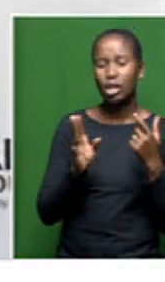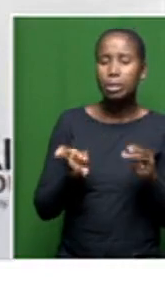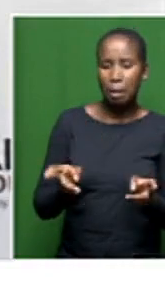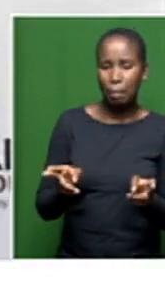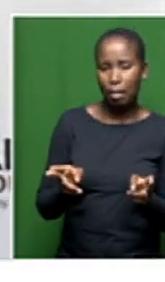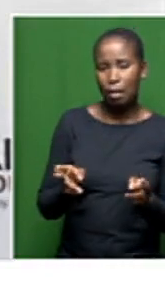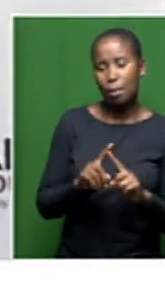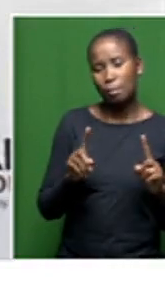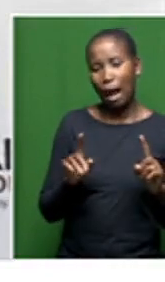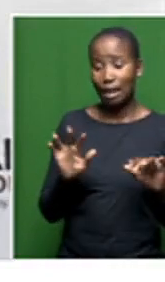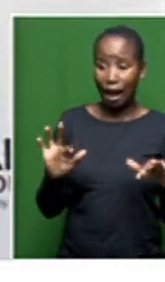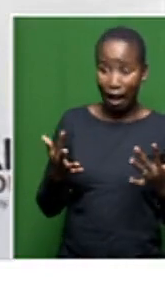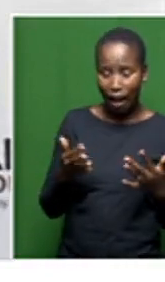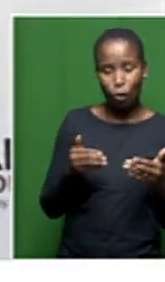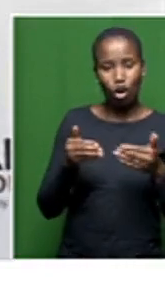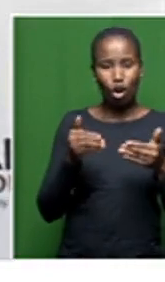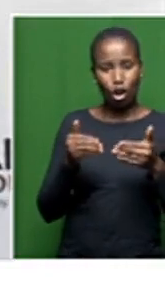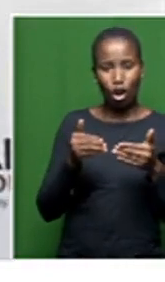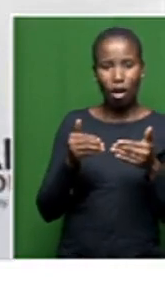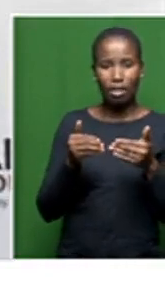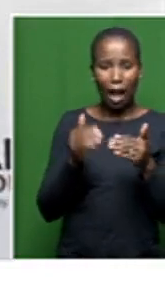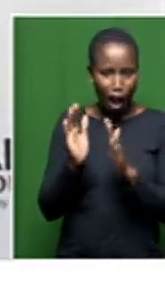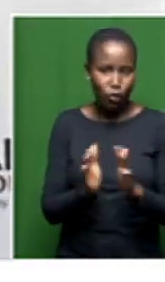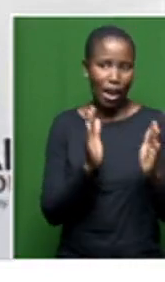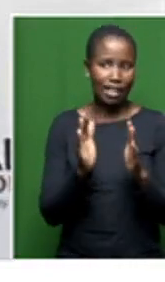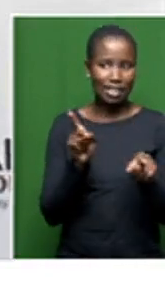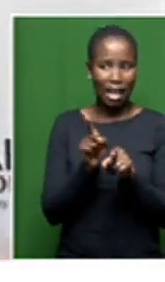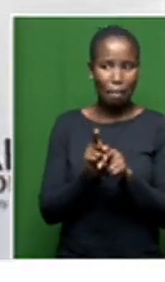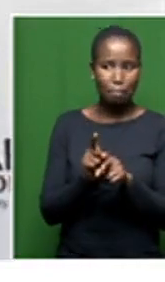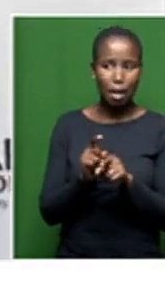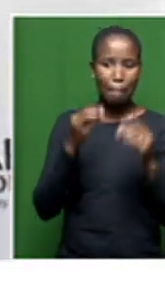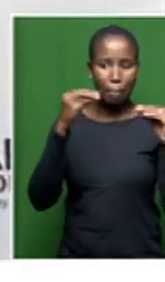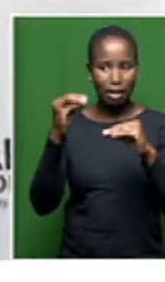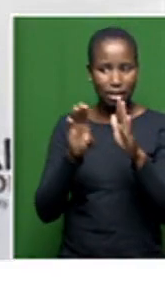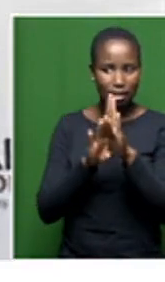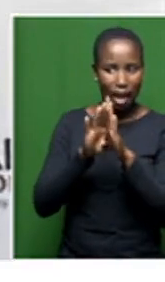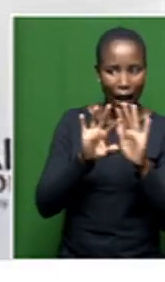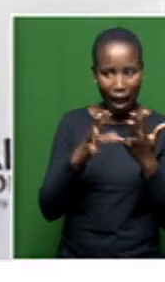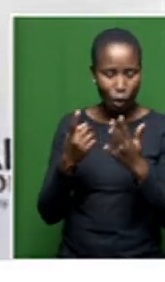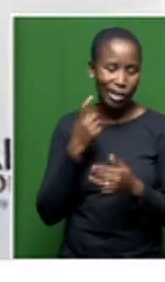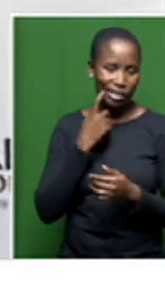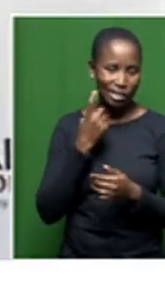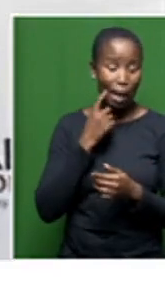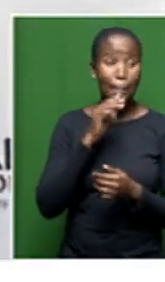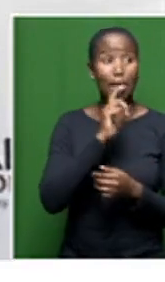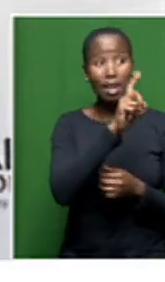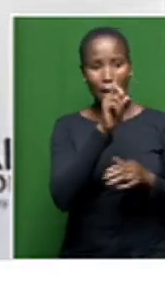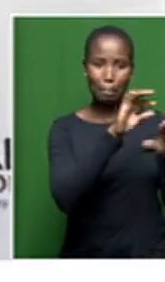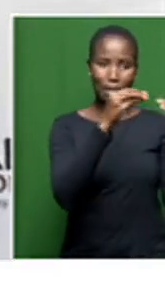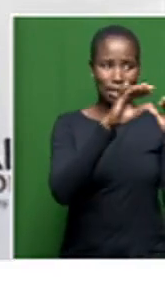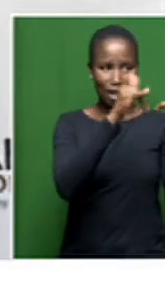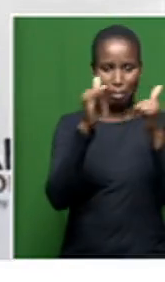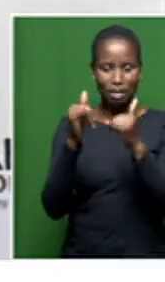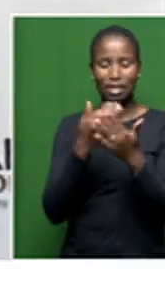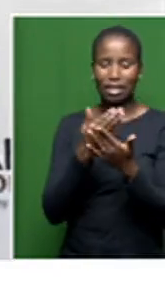of easing logistics and making it easier to do business, mean that many other businesses are able to thrive. So